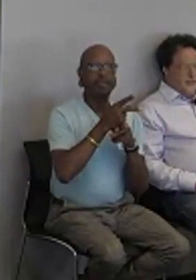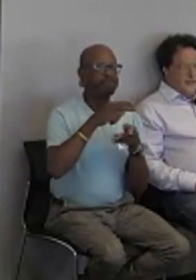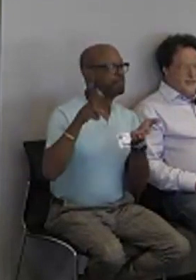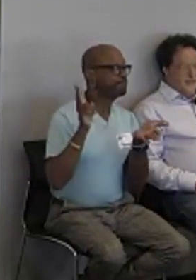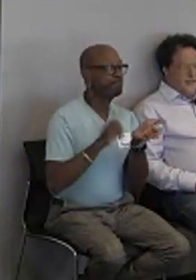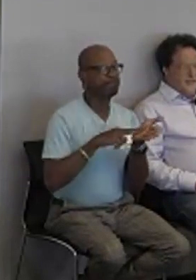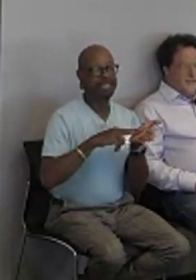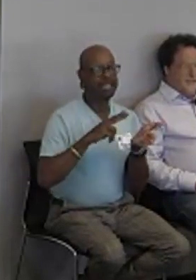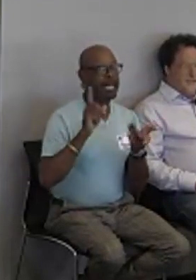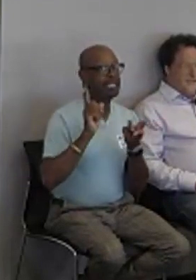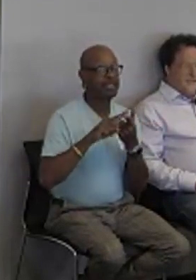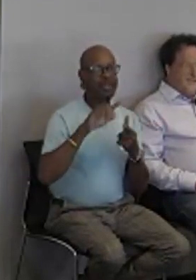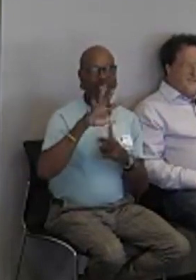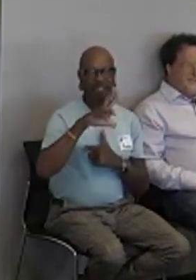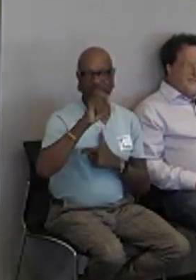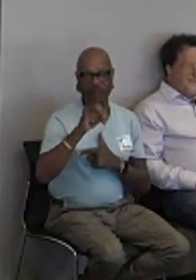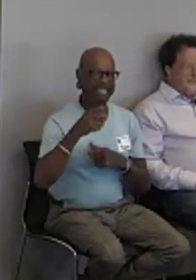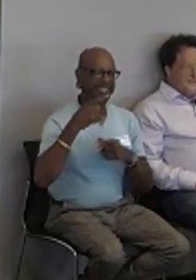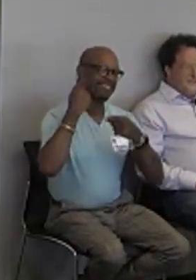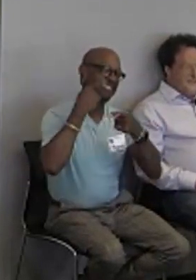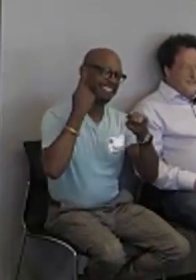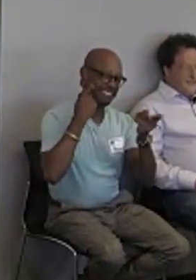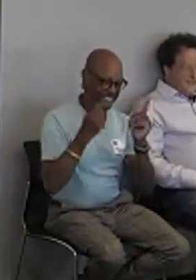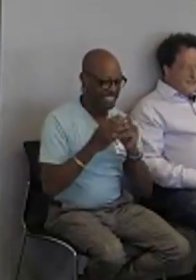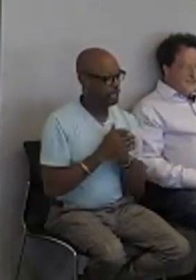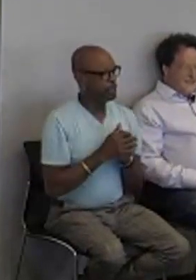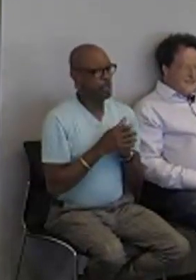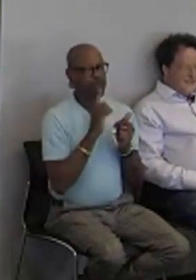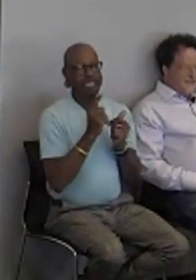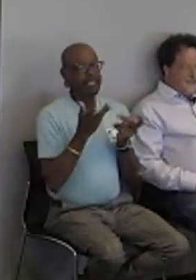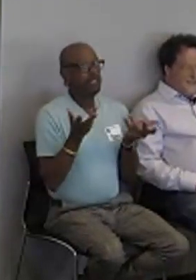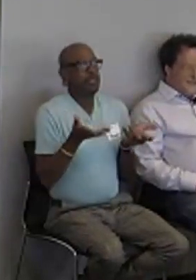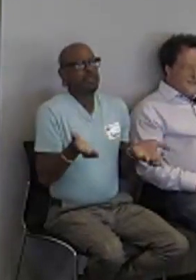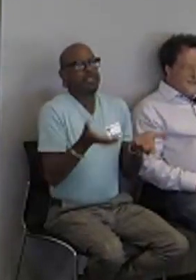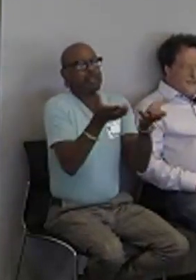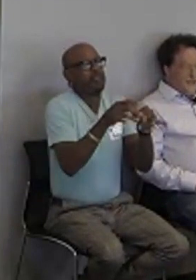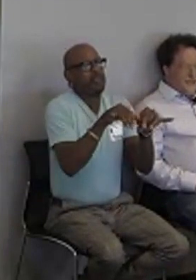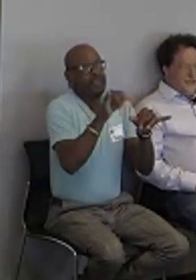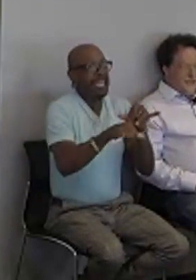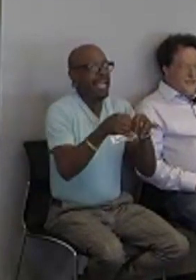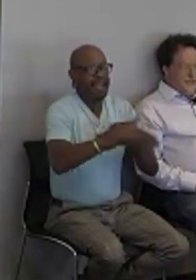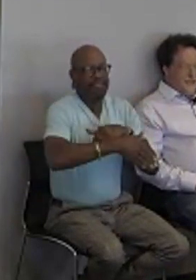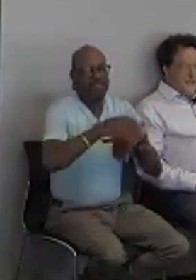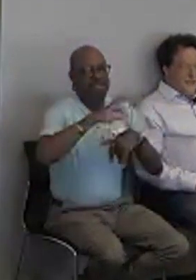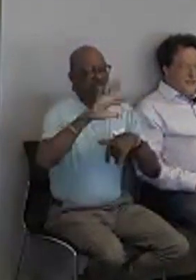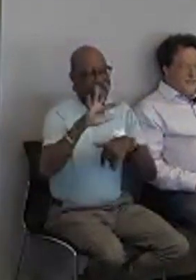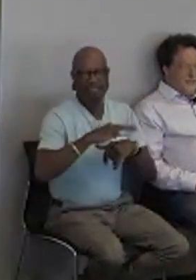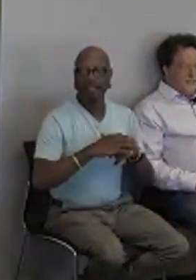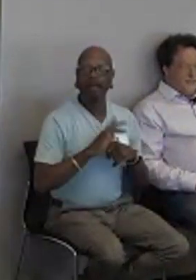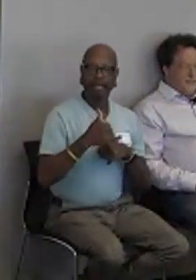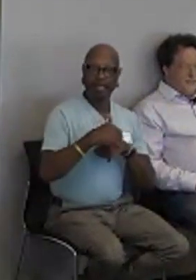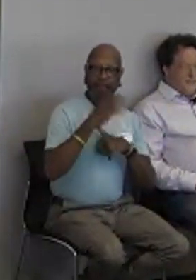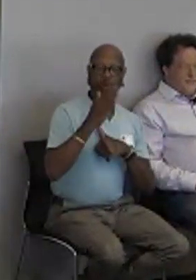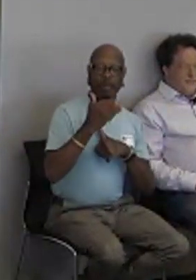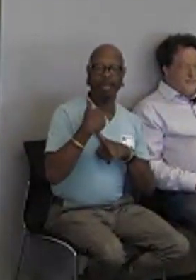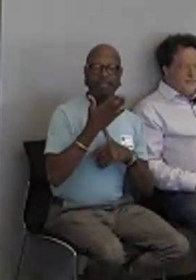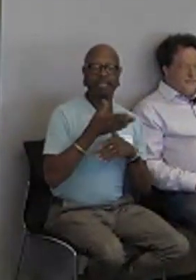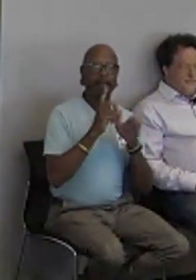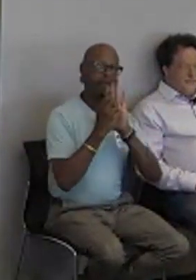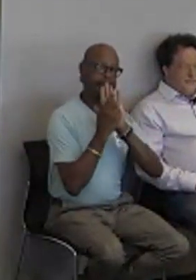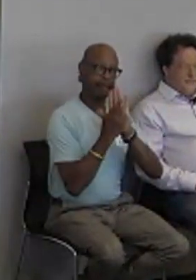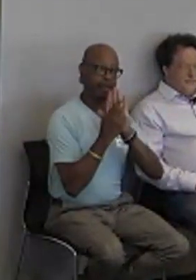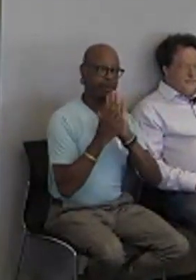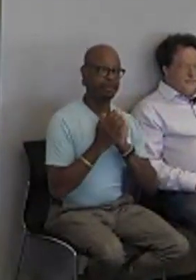5:30. So anyone who wants to stick around, right, you can. And it's at that time, we'll have some